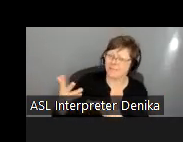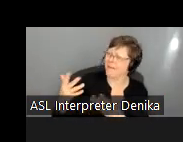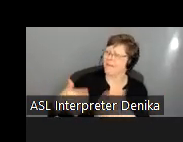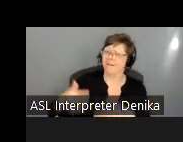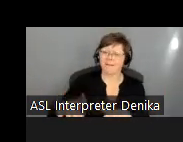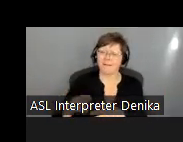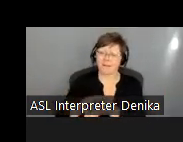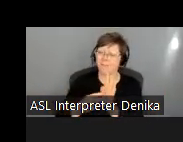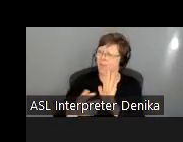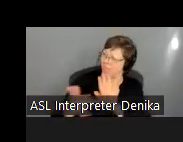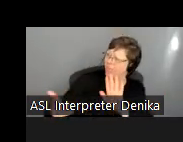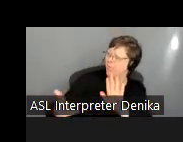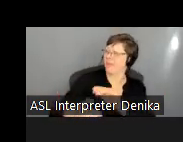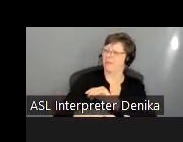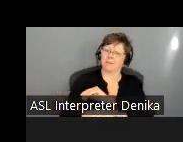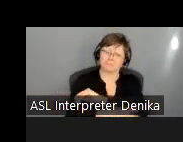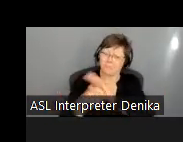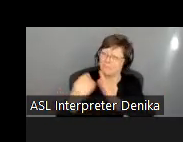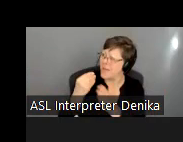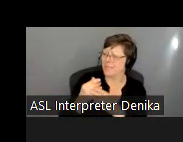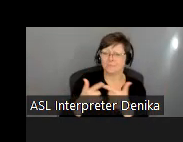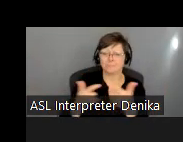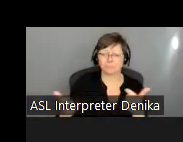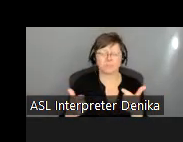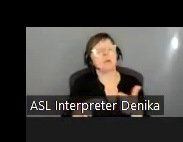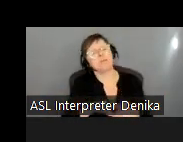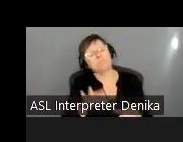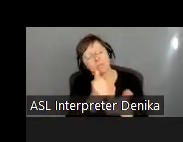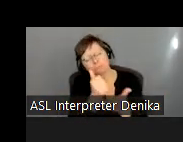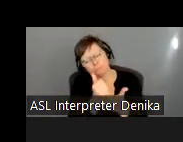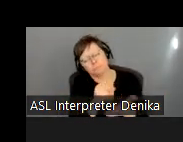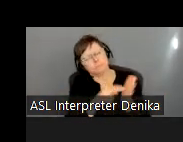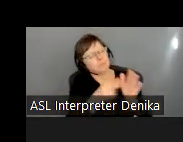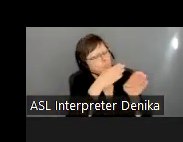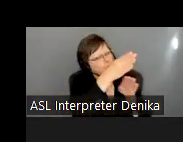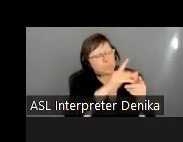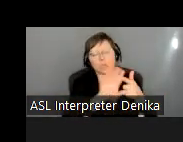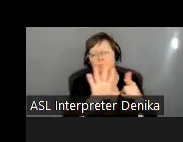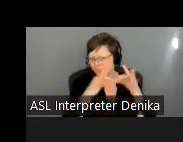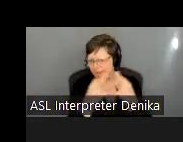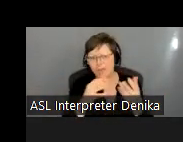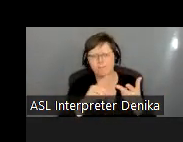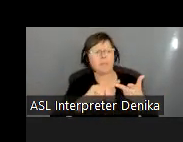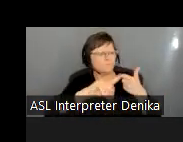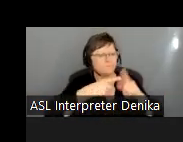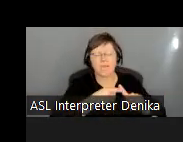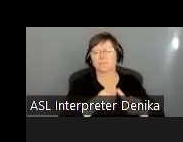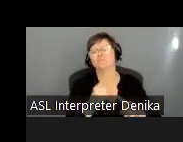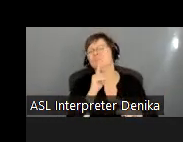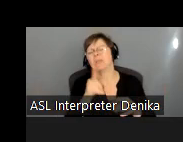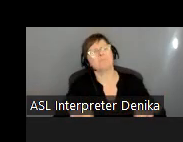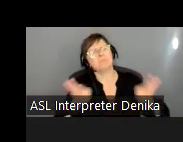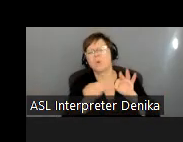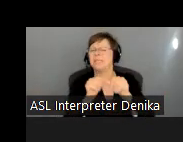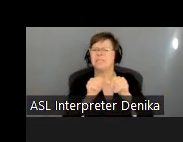the help that you need, whether or not it is talking to your family or friends or a professional as well. Keep doing the things that you like, exercising, reading,